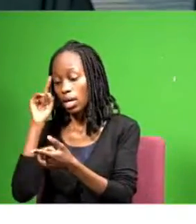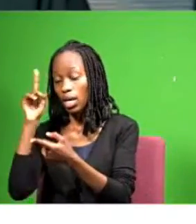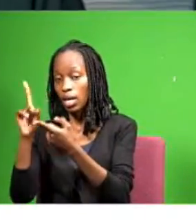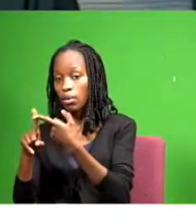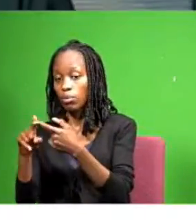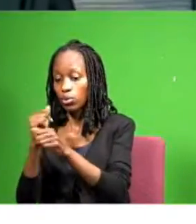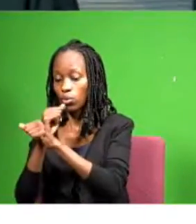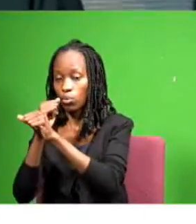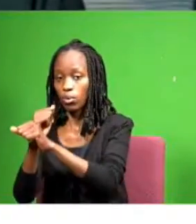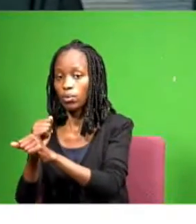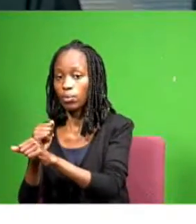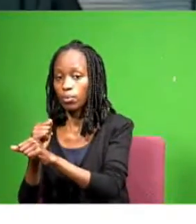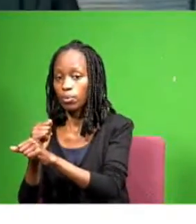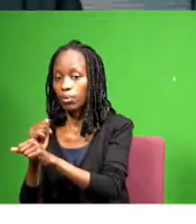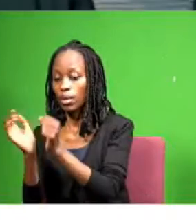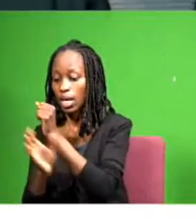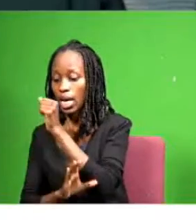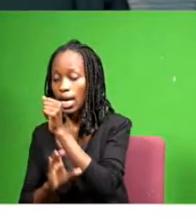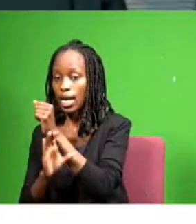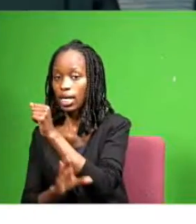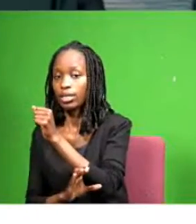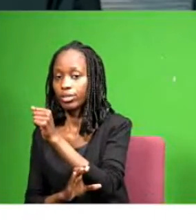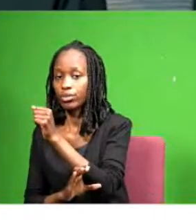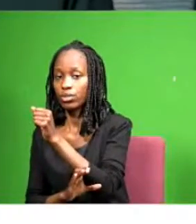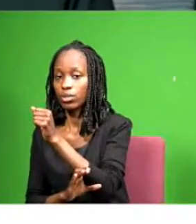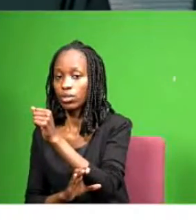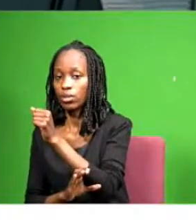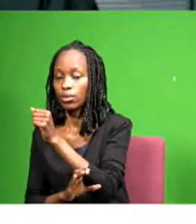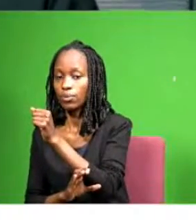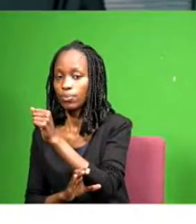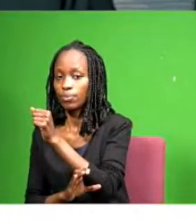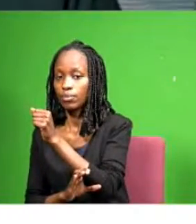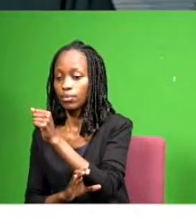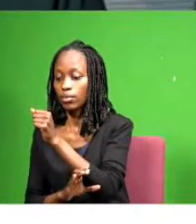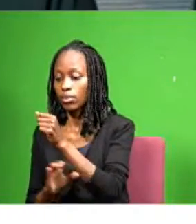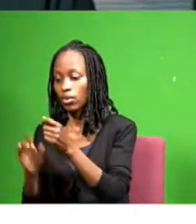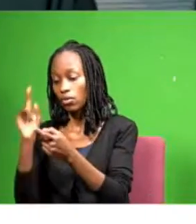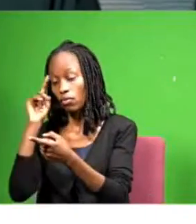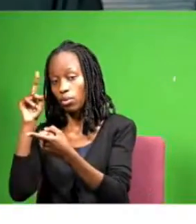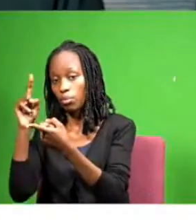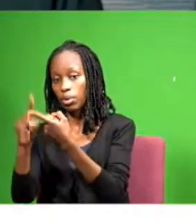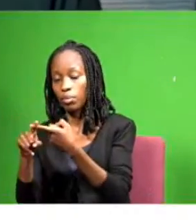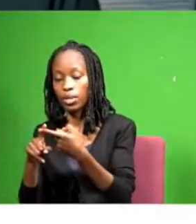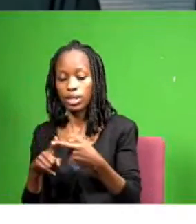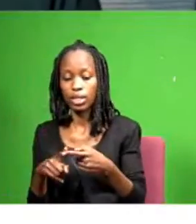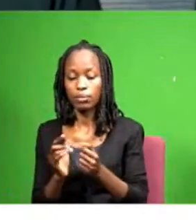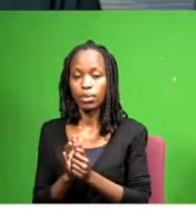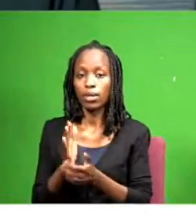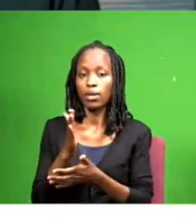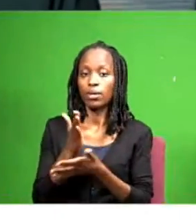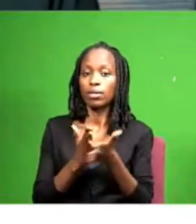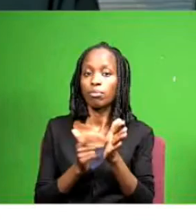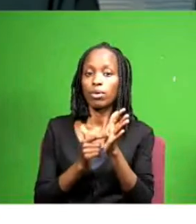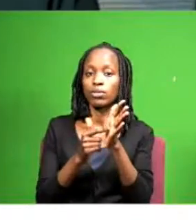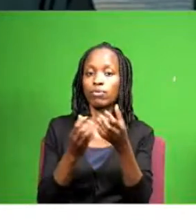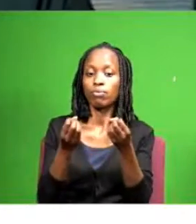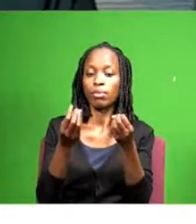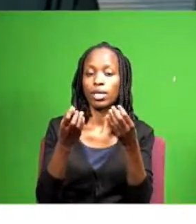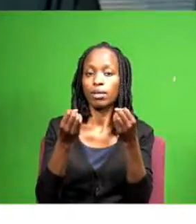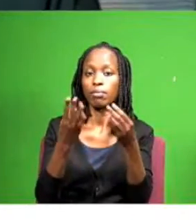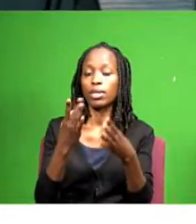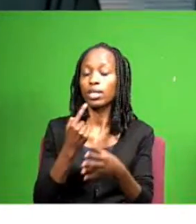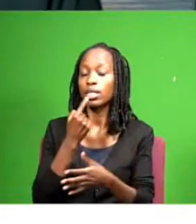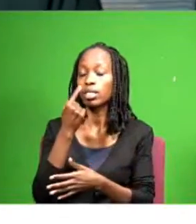a specific country's provisions of specific purposes. Among examples numerously